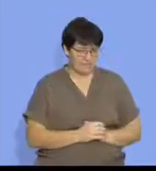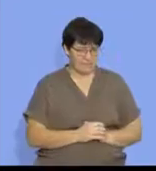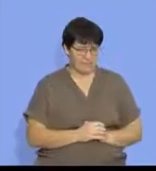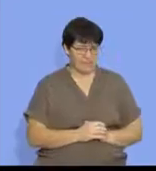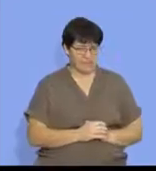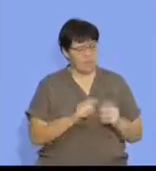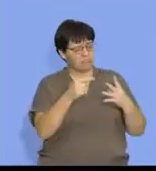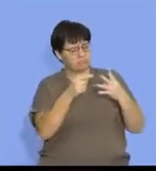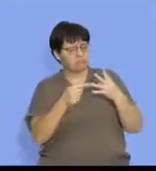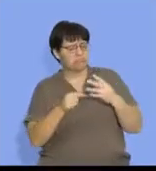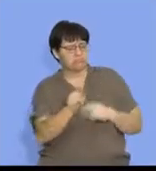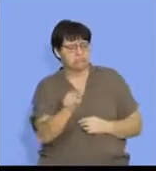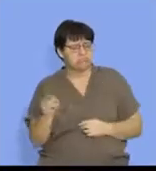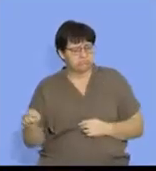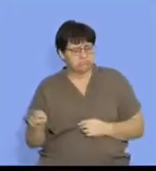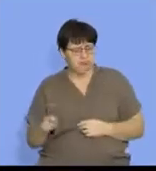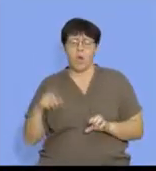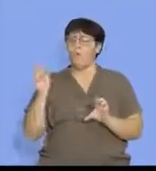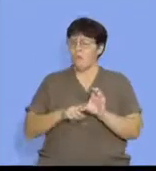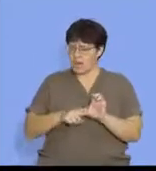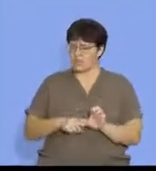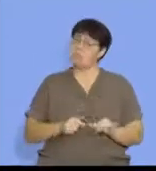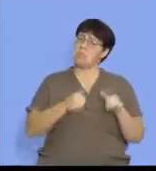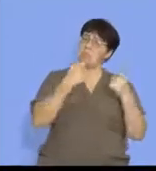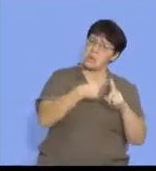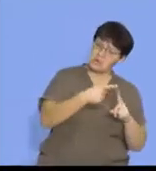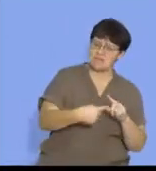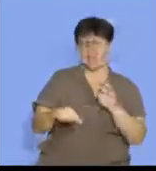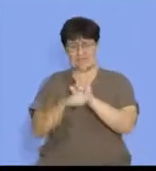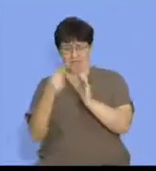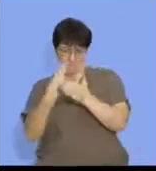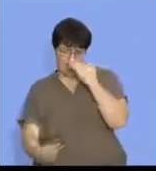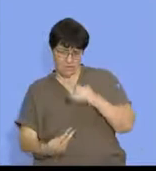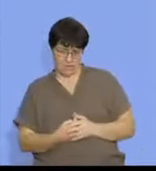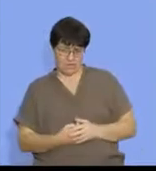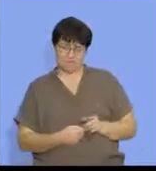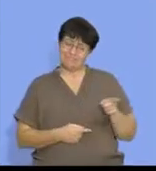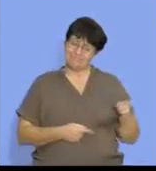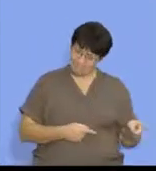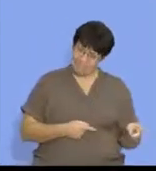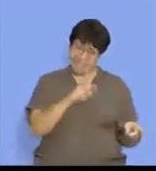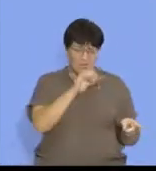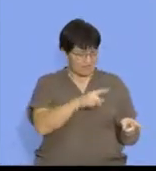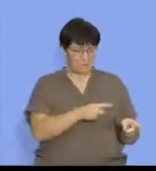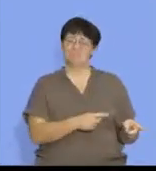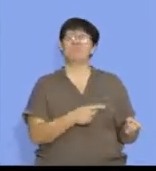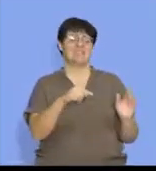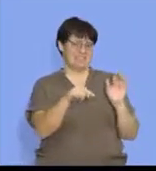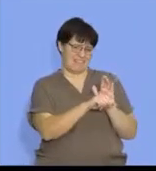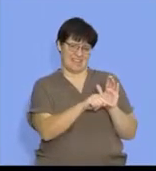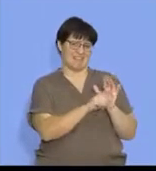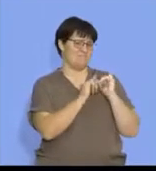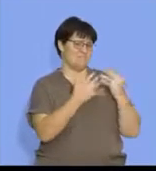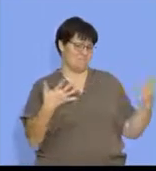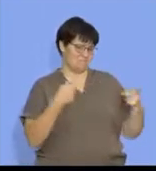other microorganisms have got good qualities and bad qualities. Our viruses, unfortunately, usually do